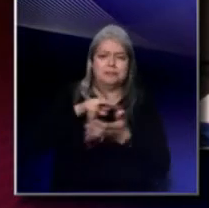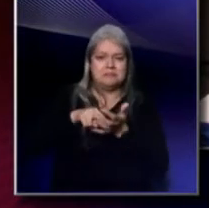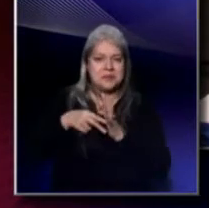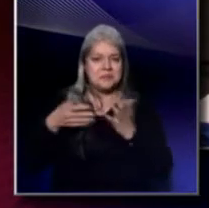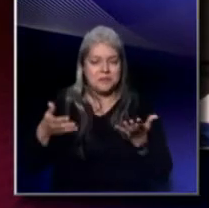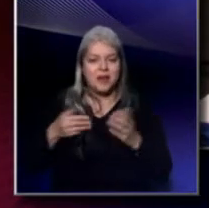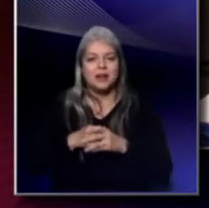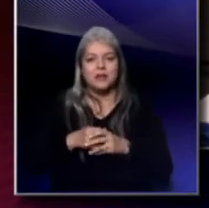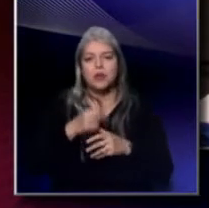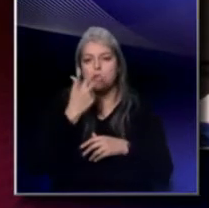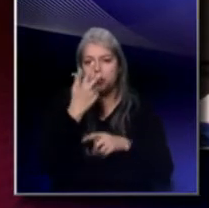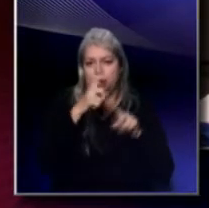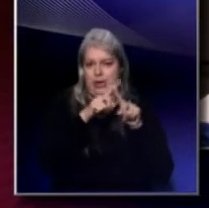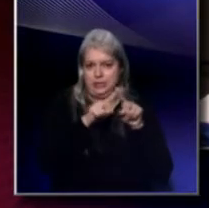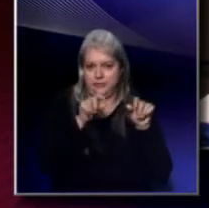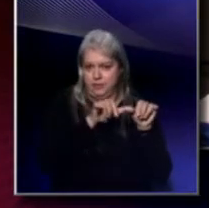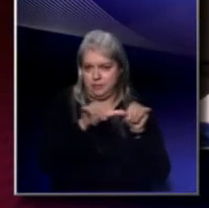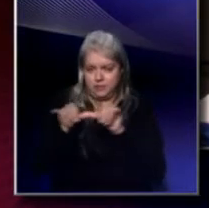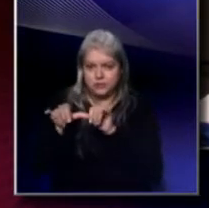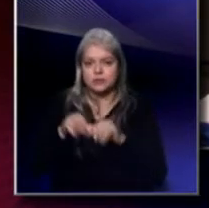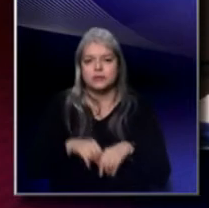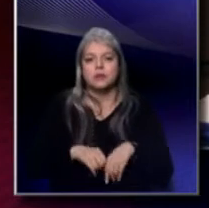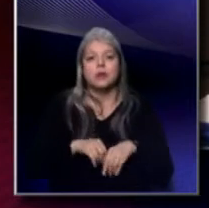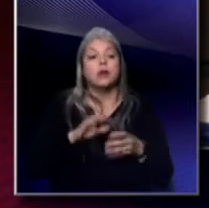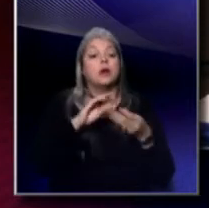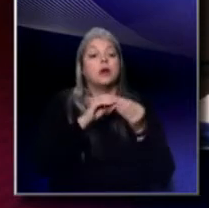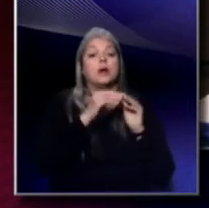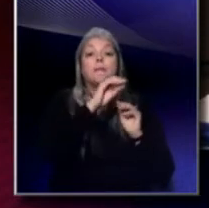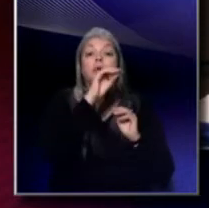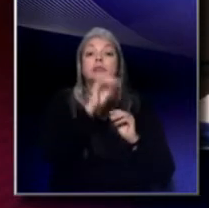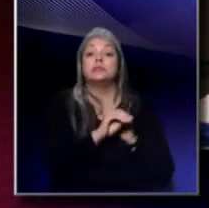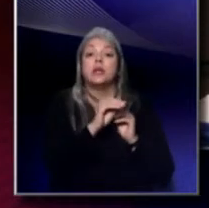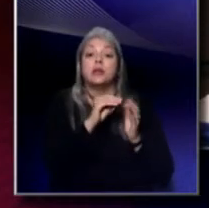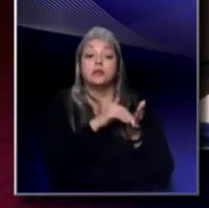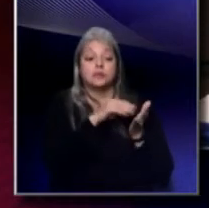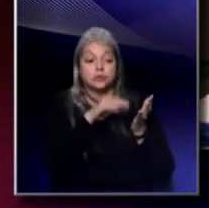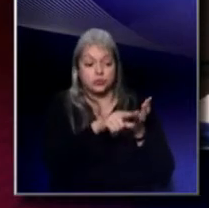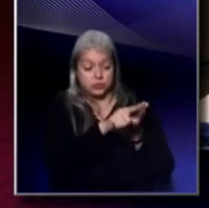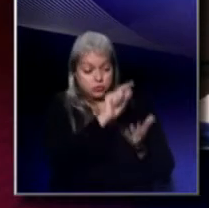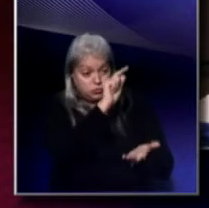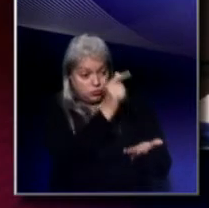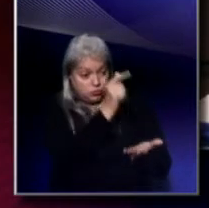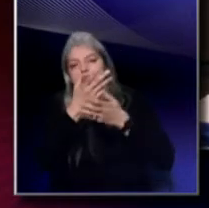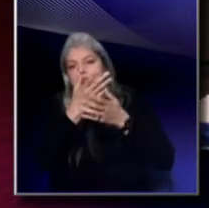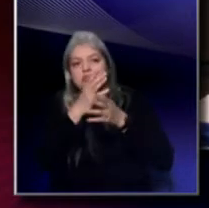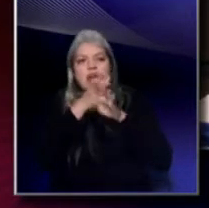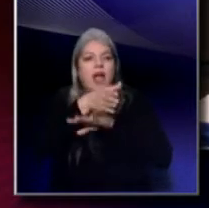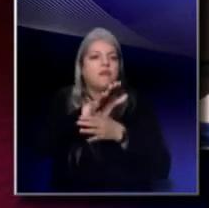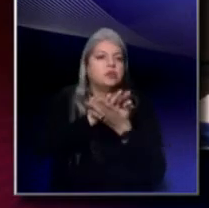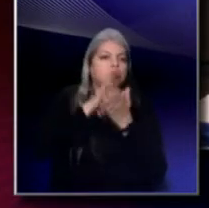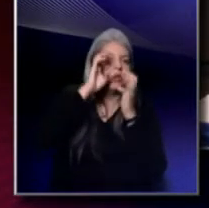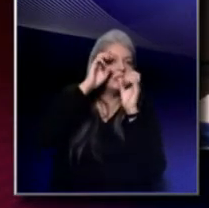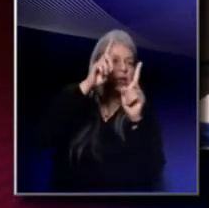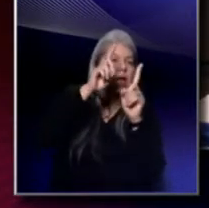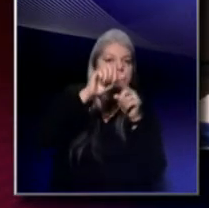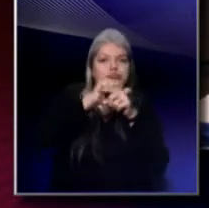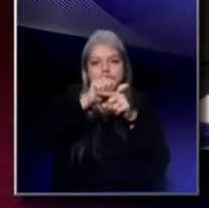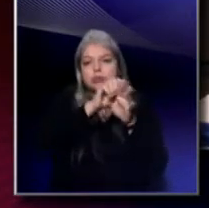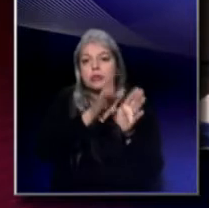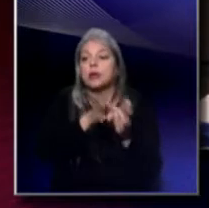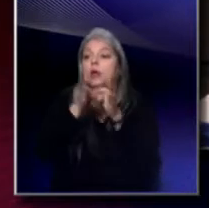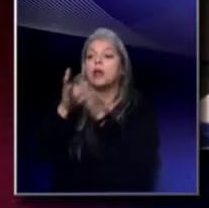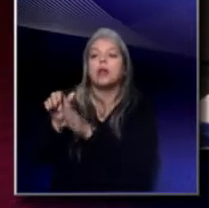three different things. The percentage of students who, after they graduate, are employed, and the percentage of